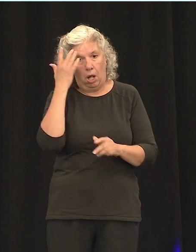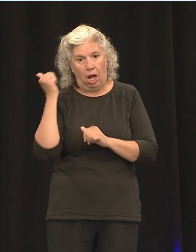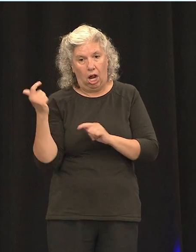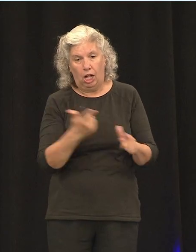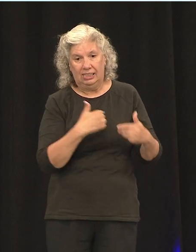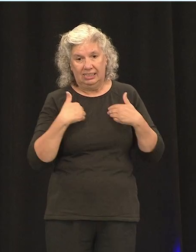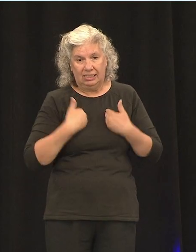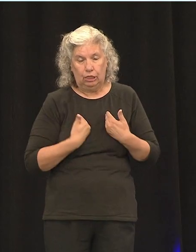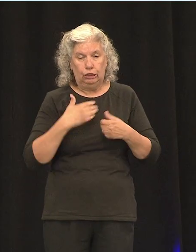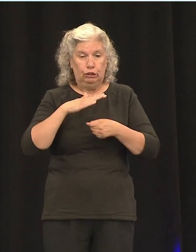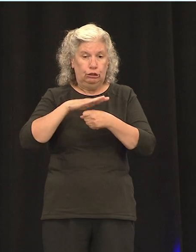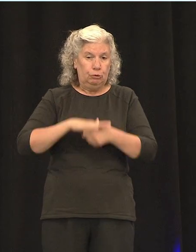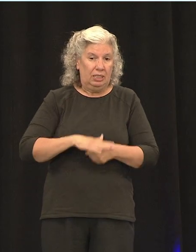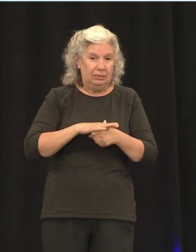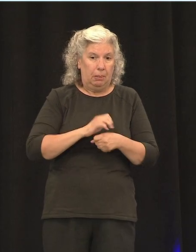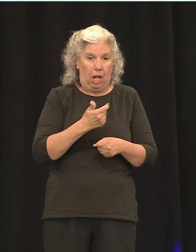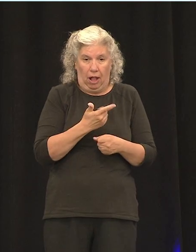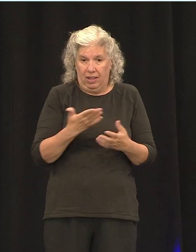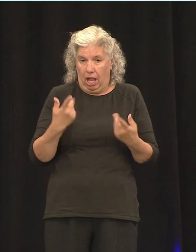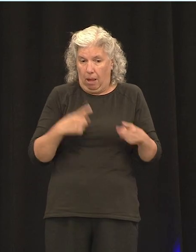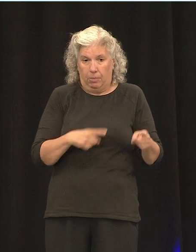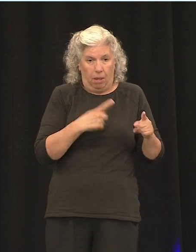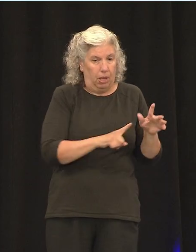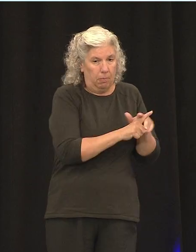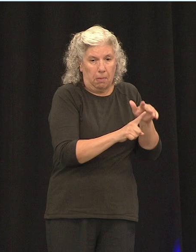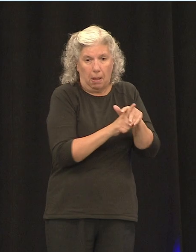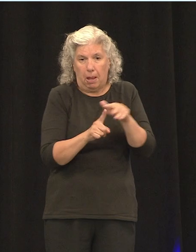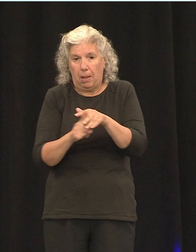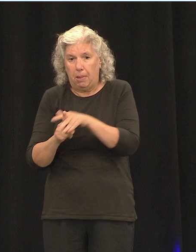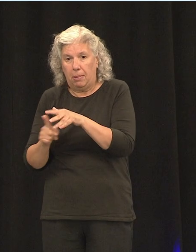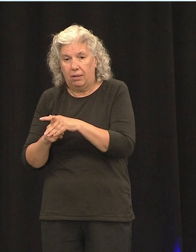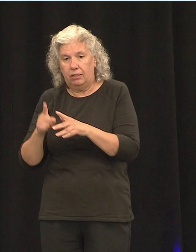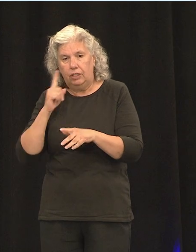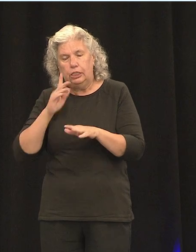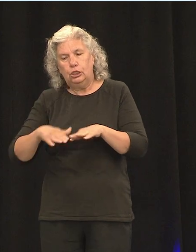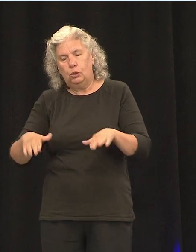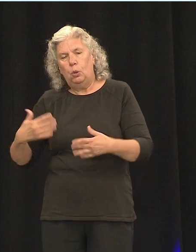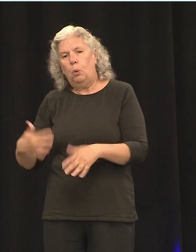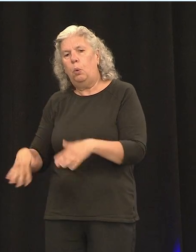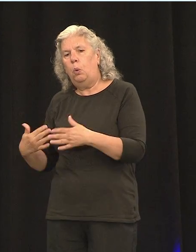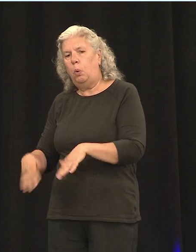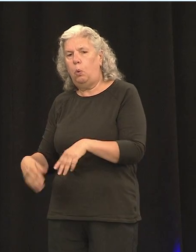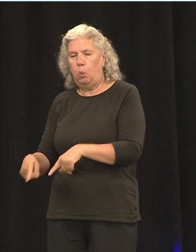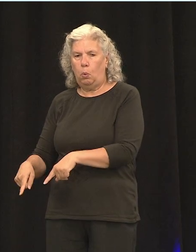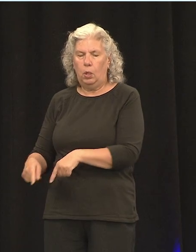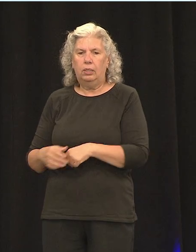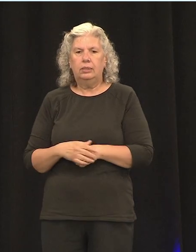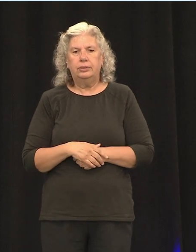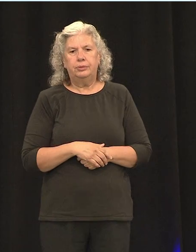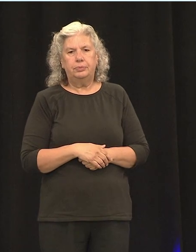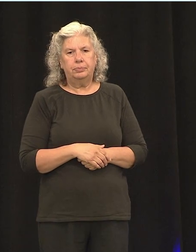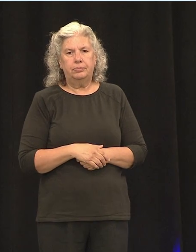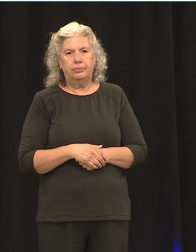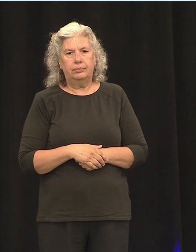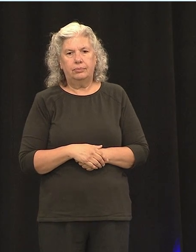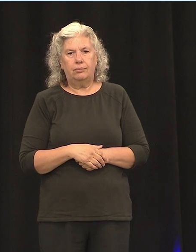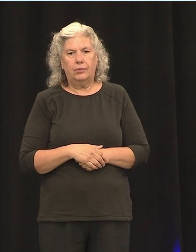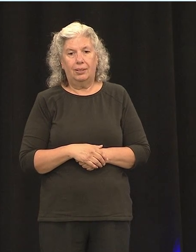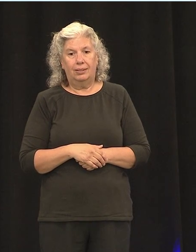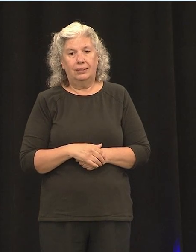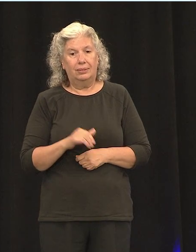on. And so for our kids, that is a real big thing. And also I find that it gets worse as the